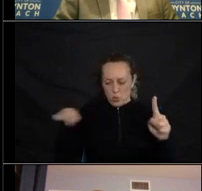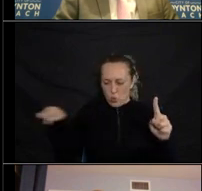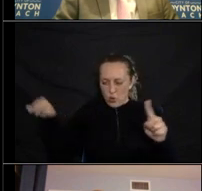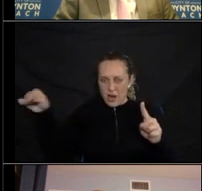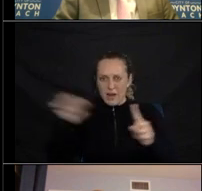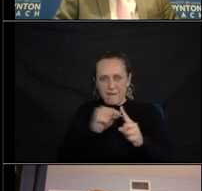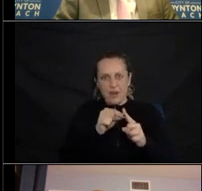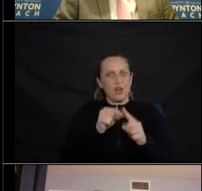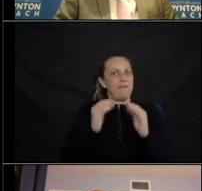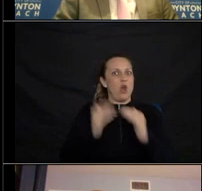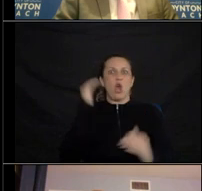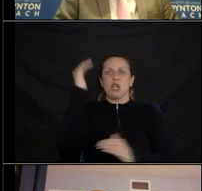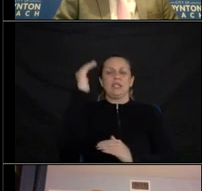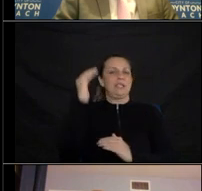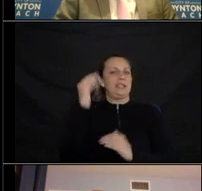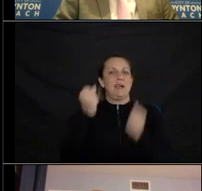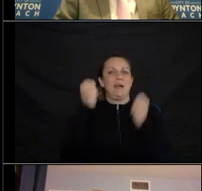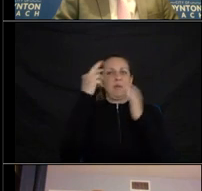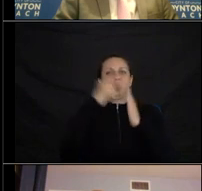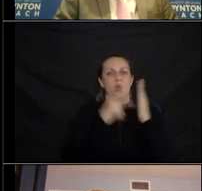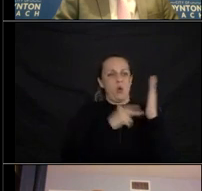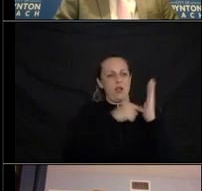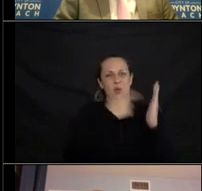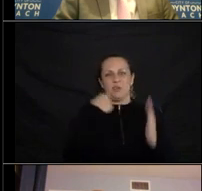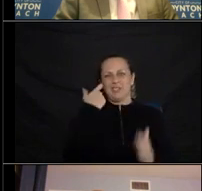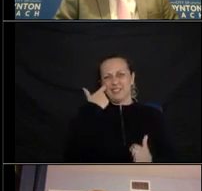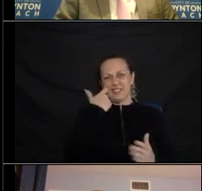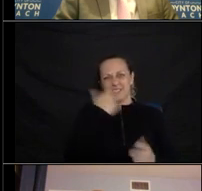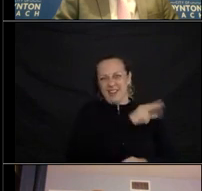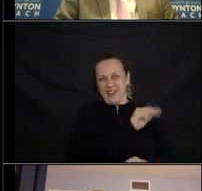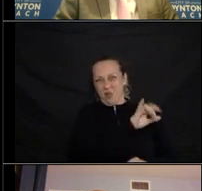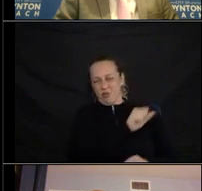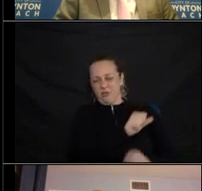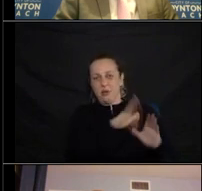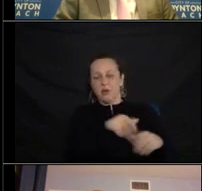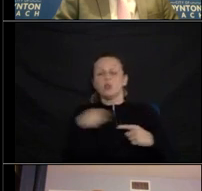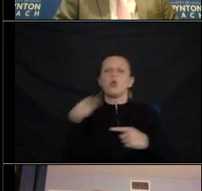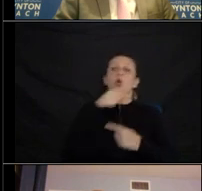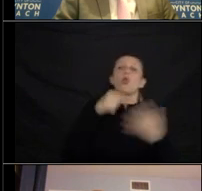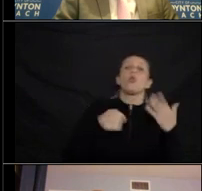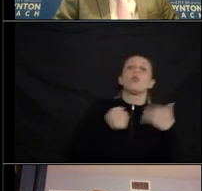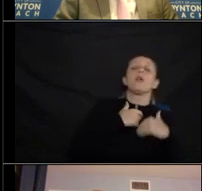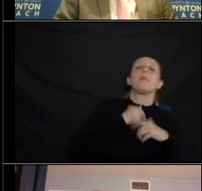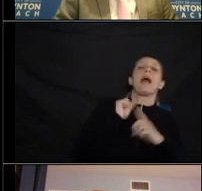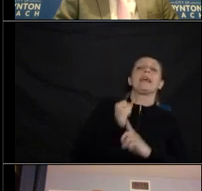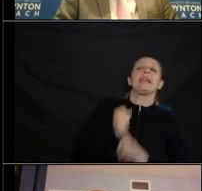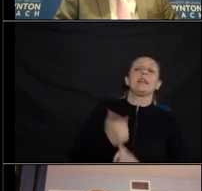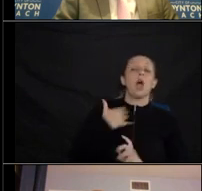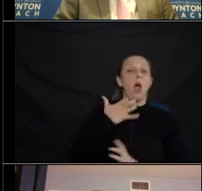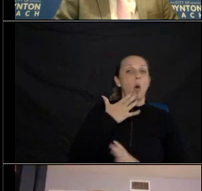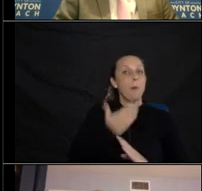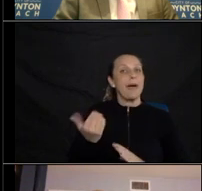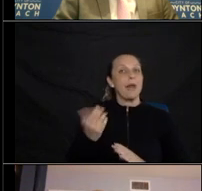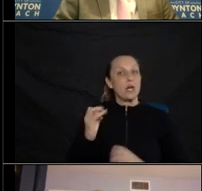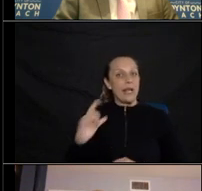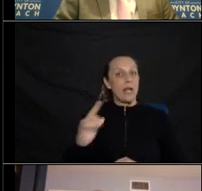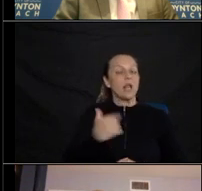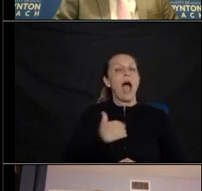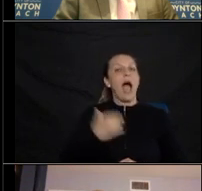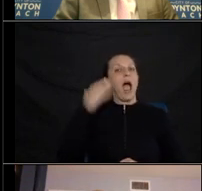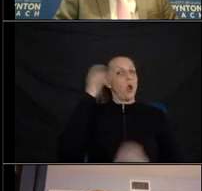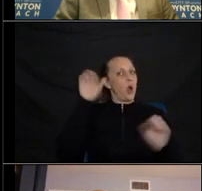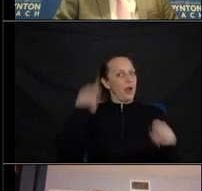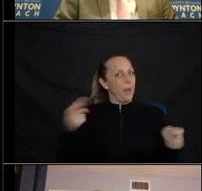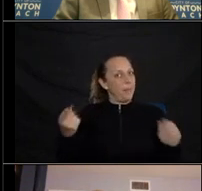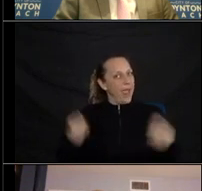orders of this current property that we're discussing. So those are my conditions. I want a better deal. I know it can